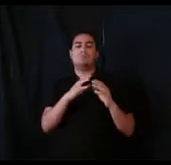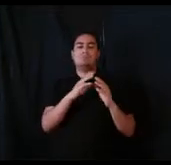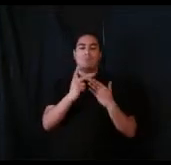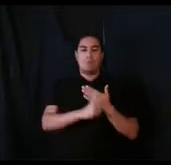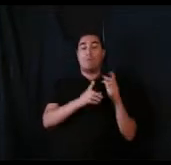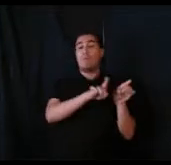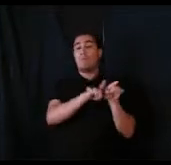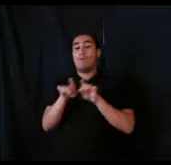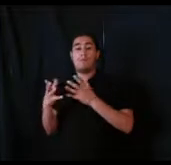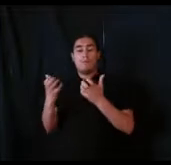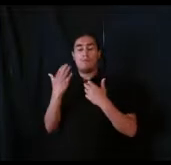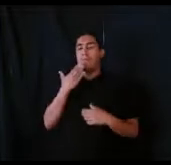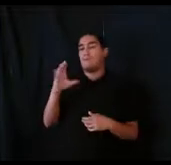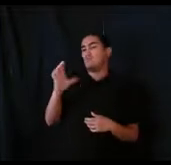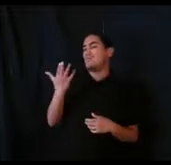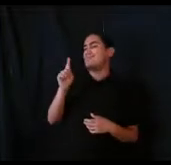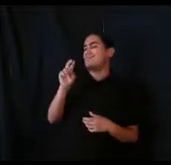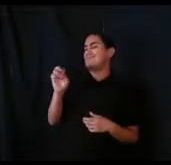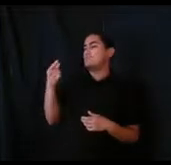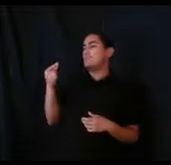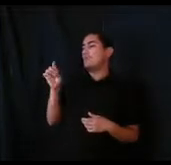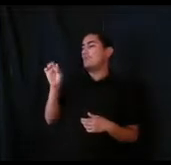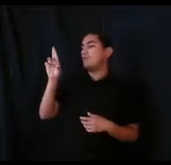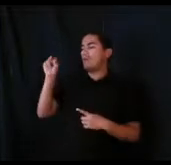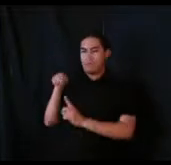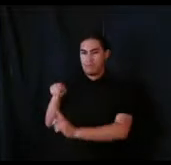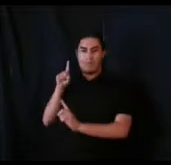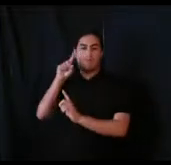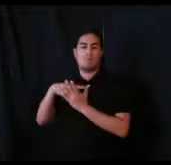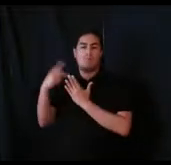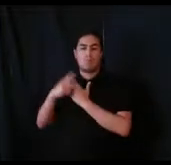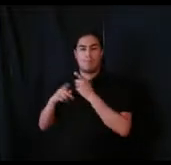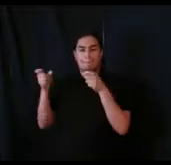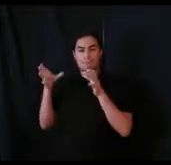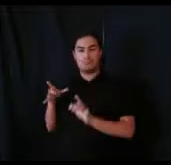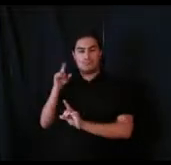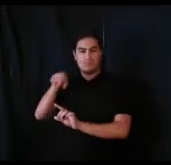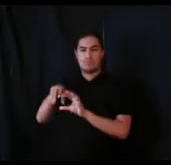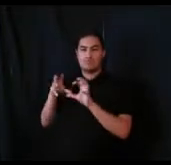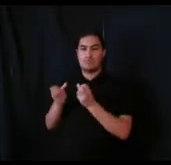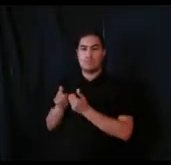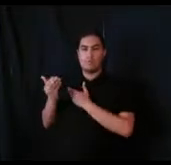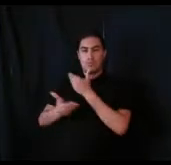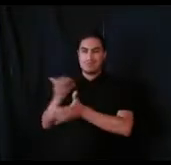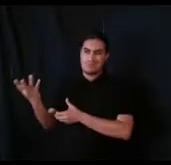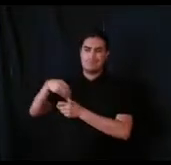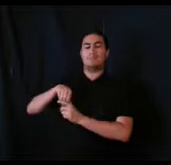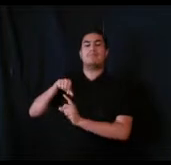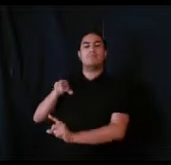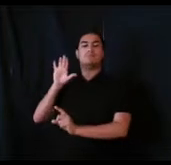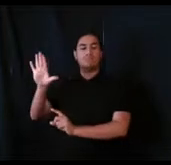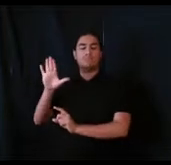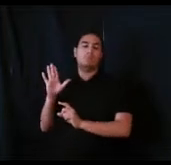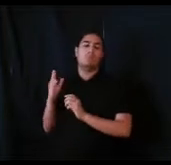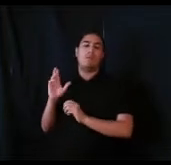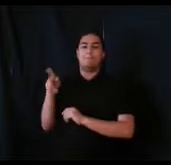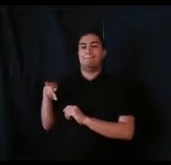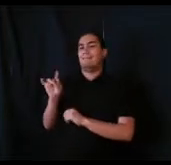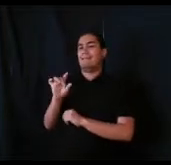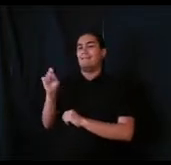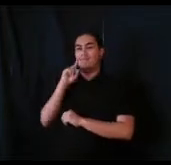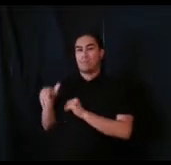to thank christine gordon who served as the local partnership program manager throughout the workshop process and guidelines update process